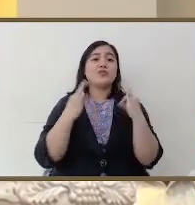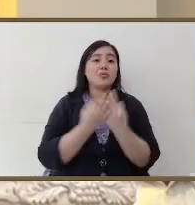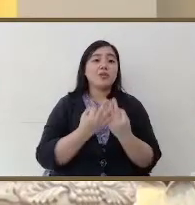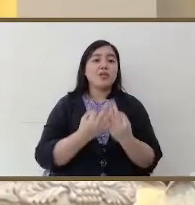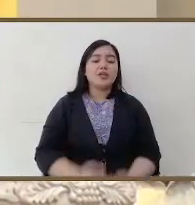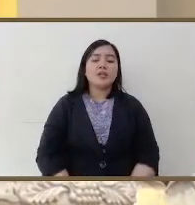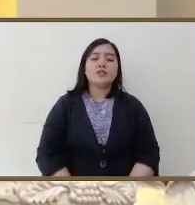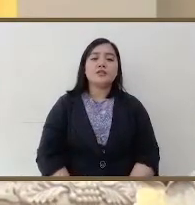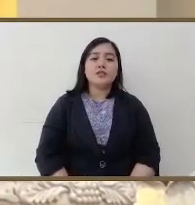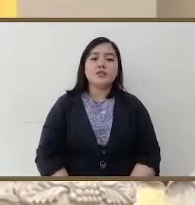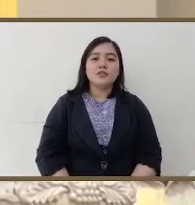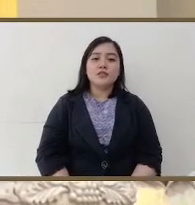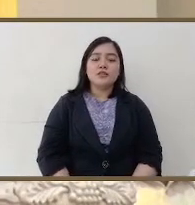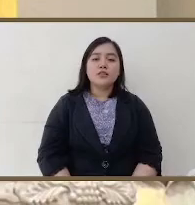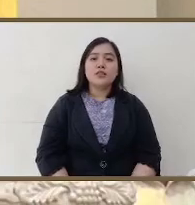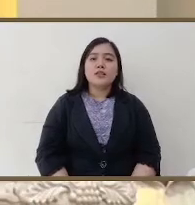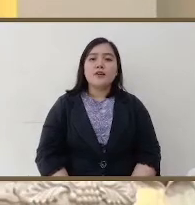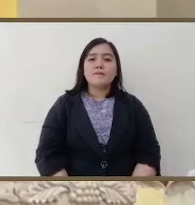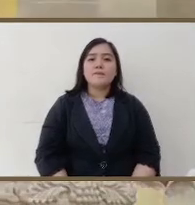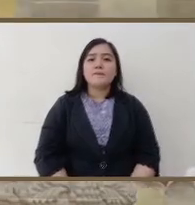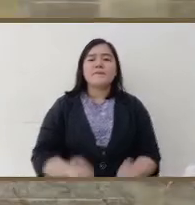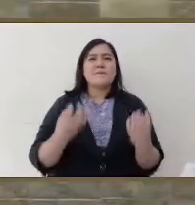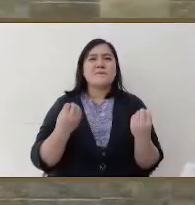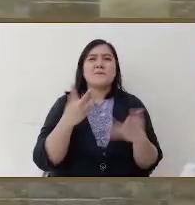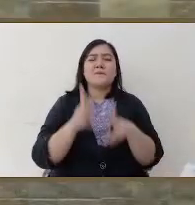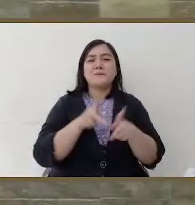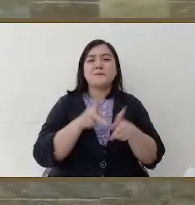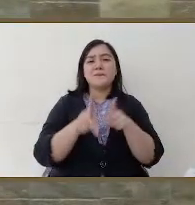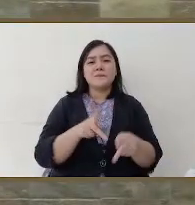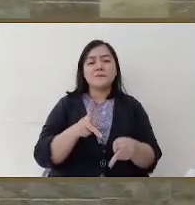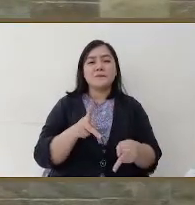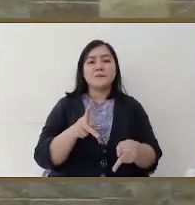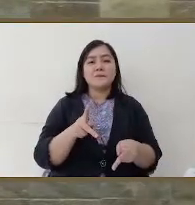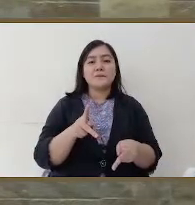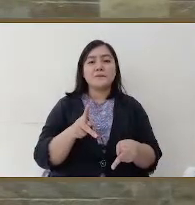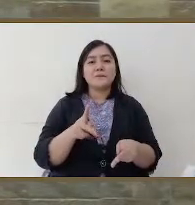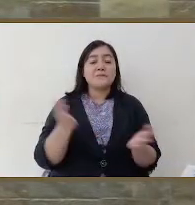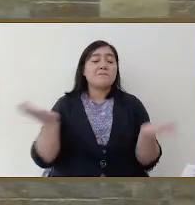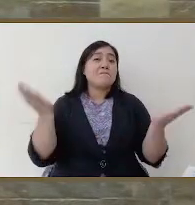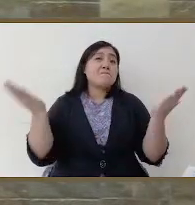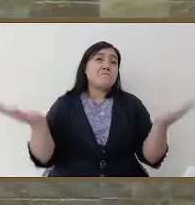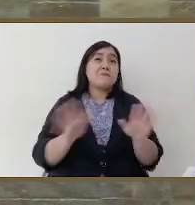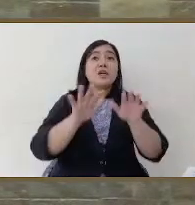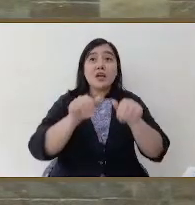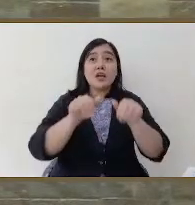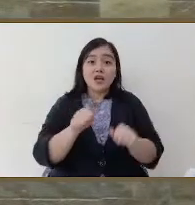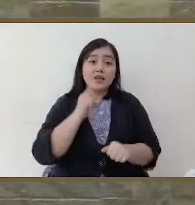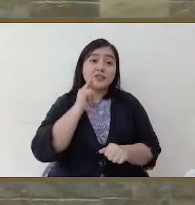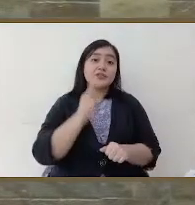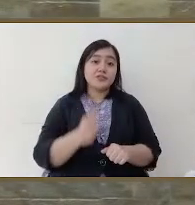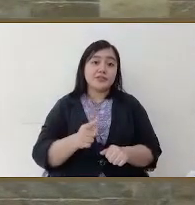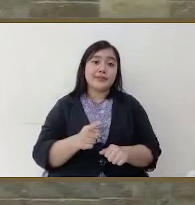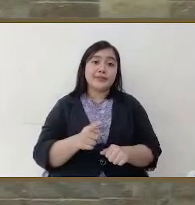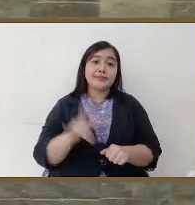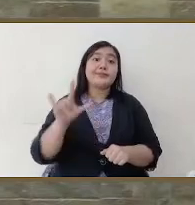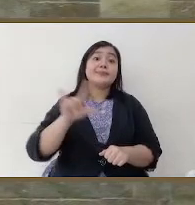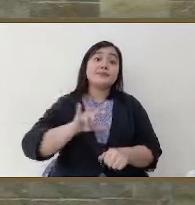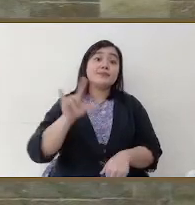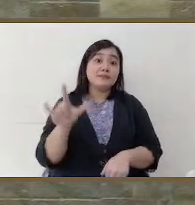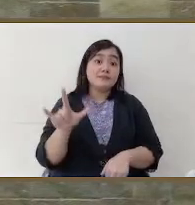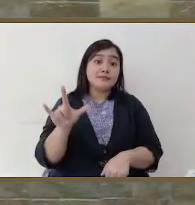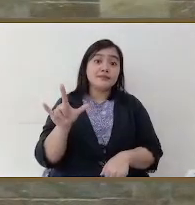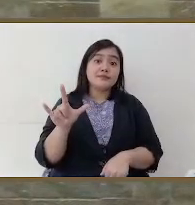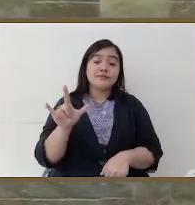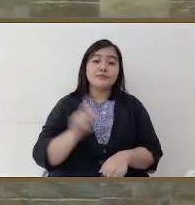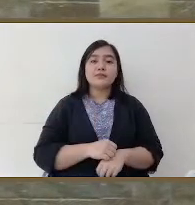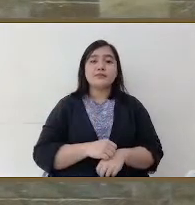Sabi ko nga, meron naman tayo, marami mga tao, ang lahat ng tao marunong magsalita ng I love you. Oh yeah, I love you